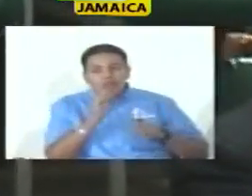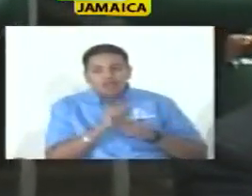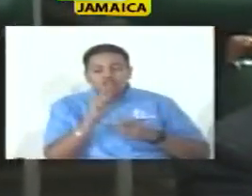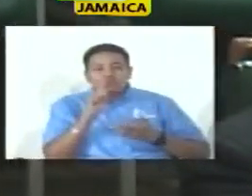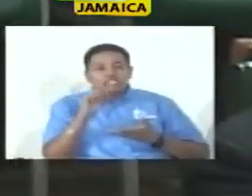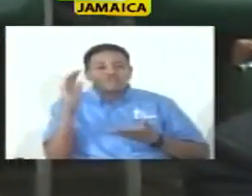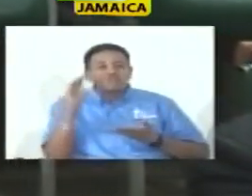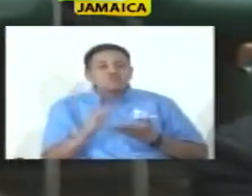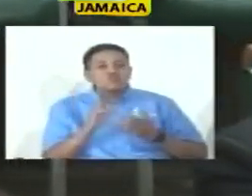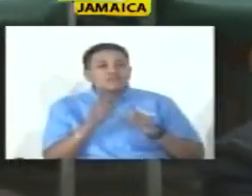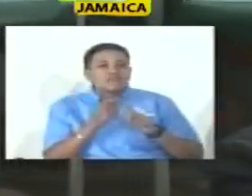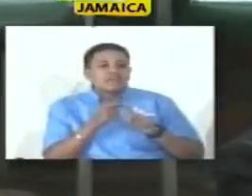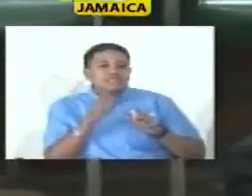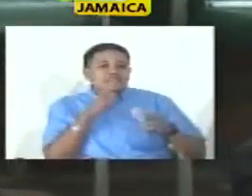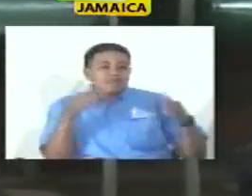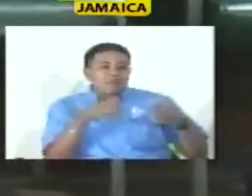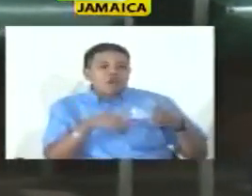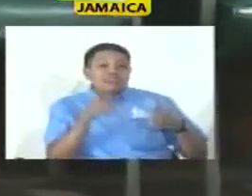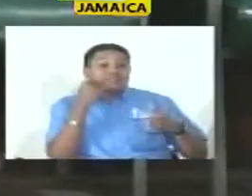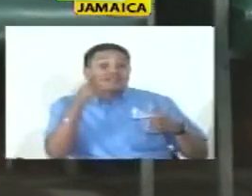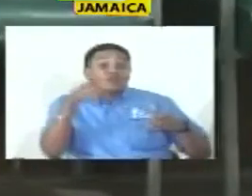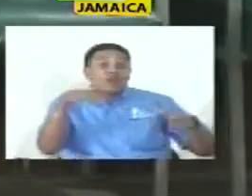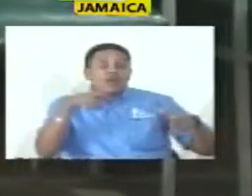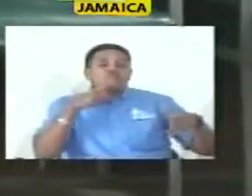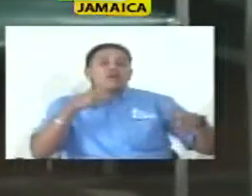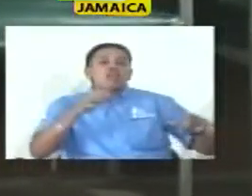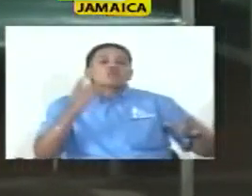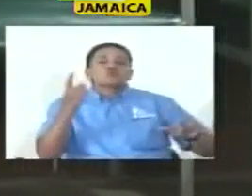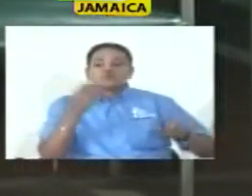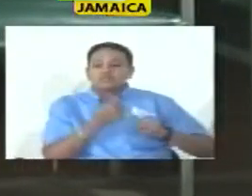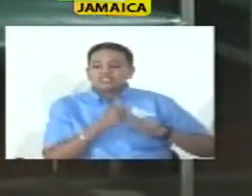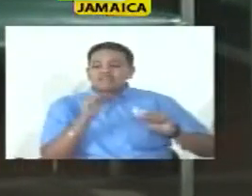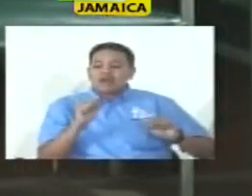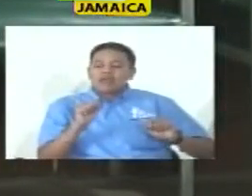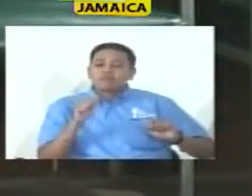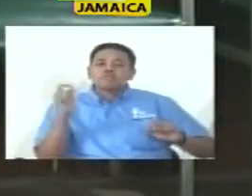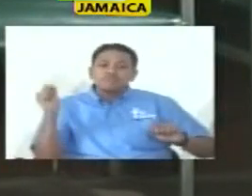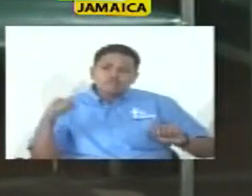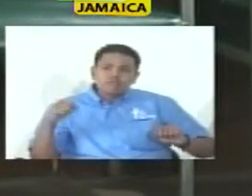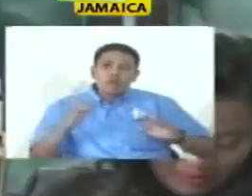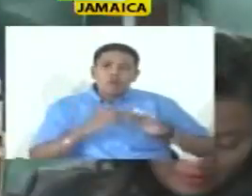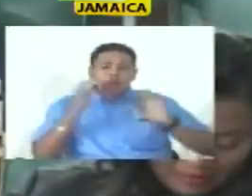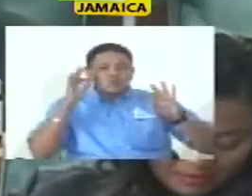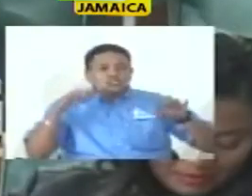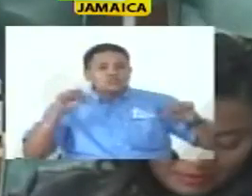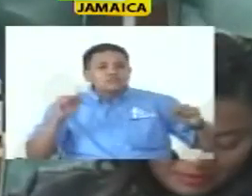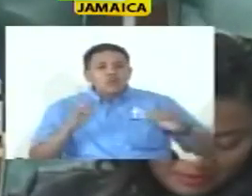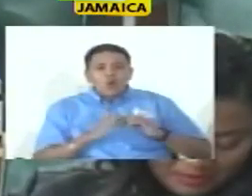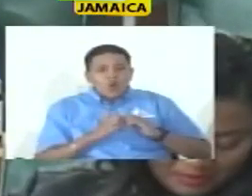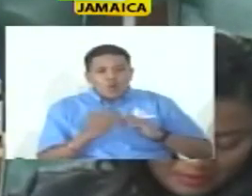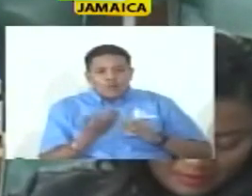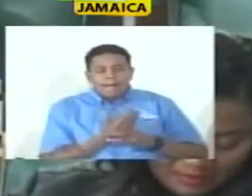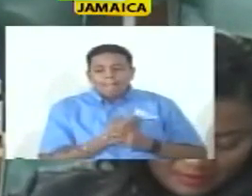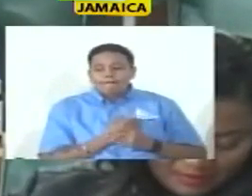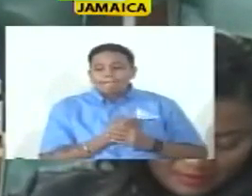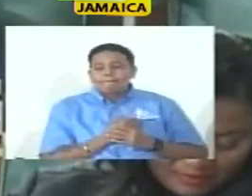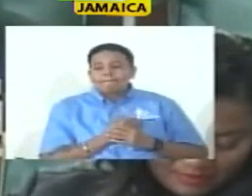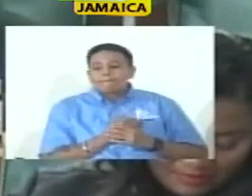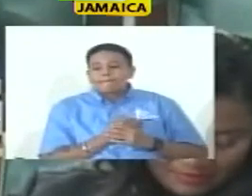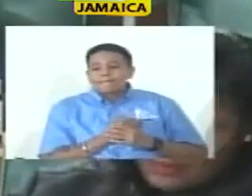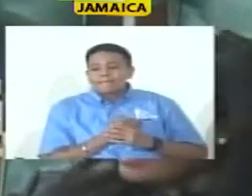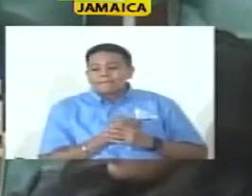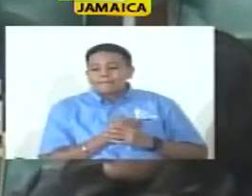the effectiveness of the body if you didn't allow someone to be able to consent to how the decisions could be made.